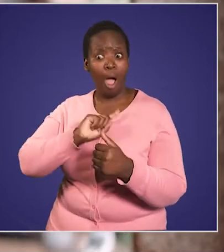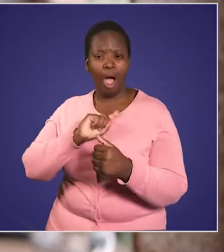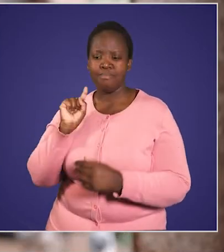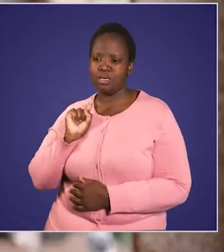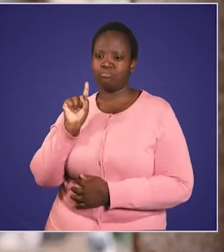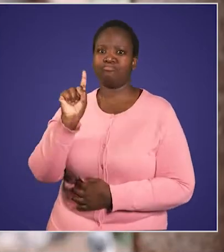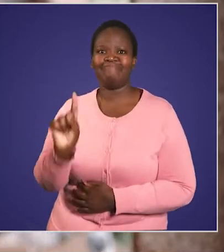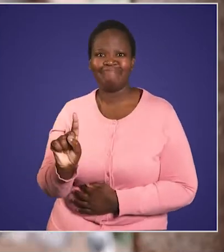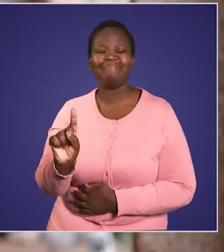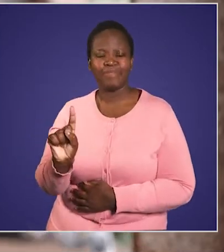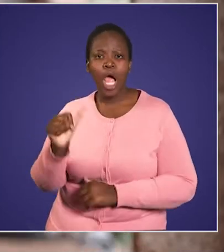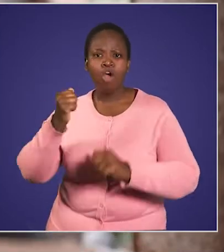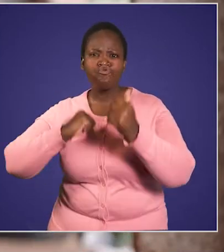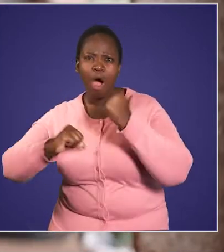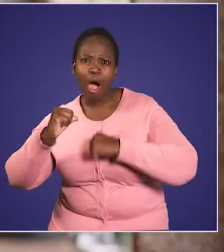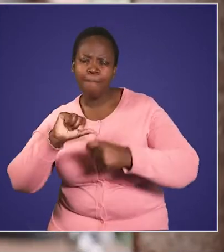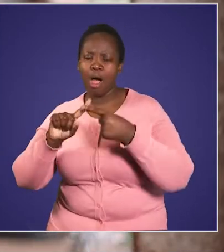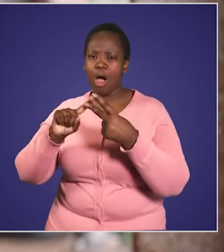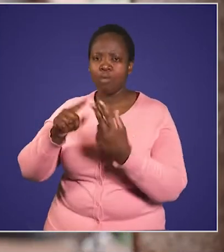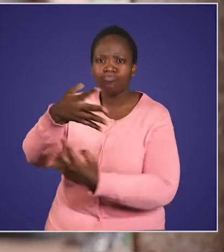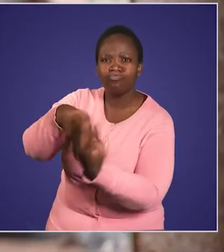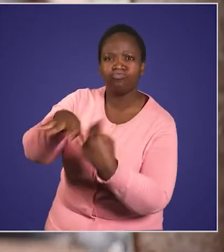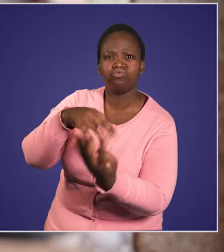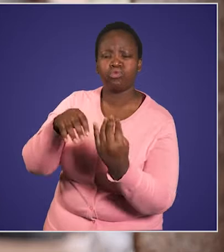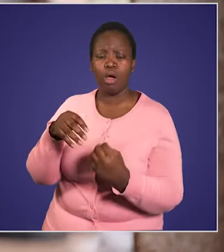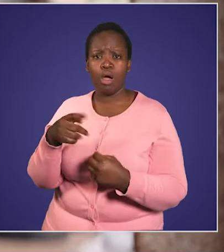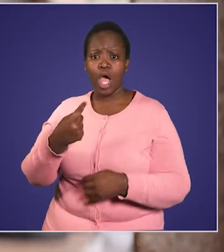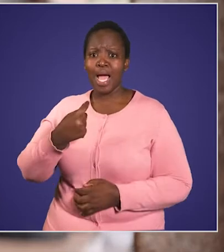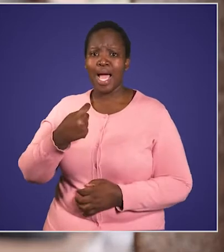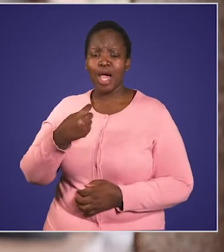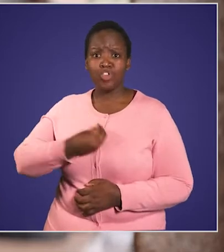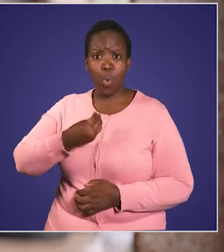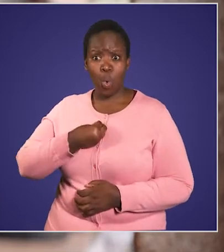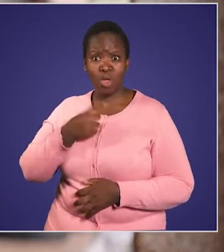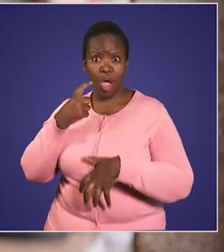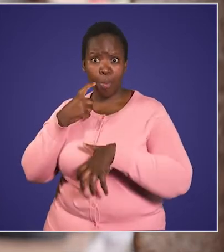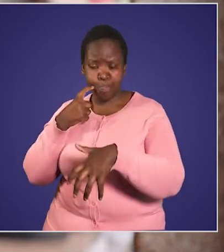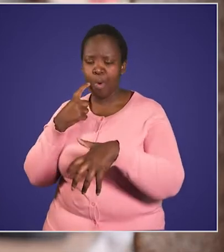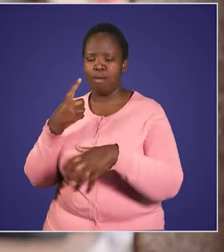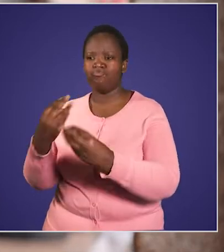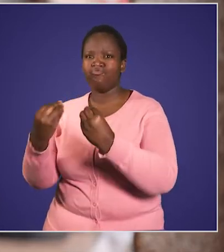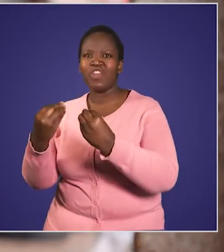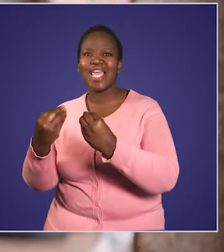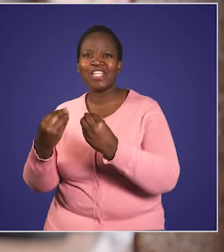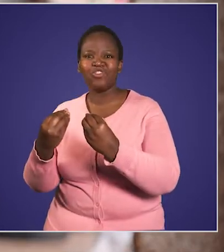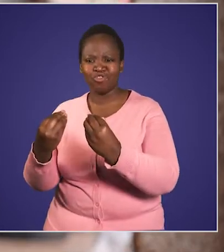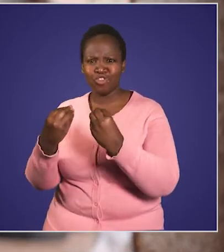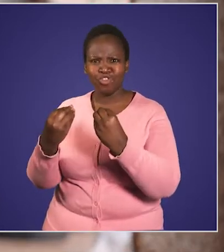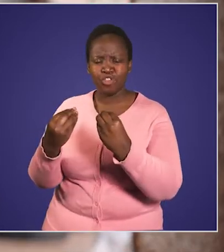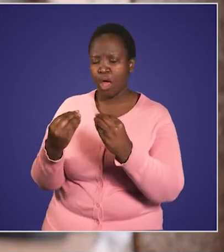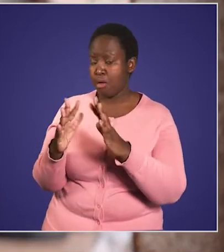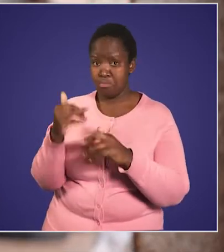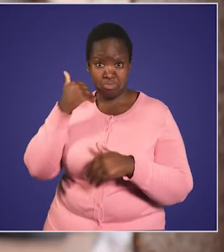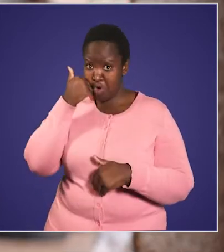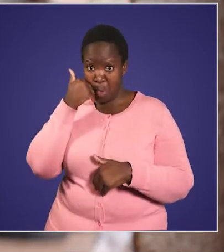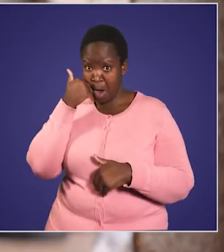ourselves clean and the drama, and also for teenage pregnancy. We used to teach each other that if